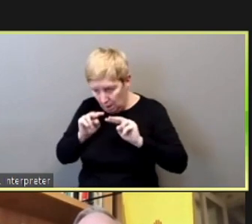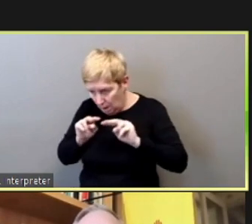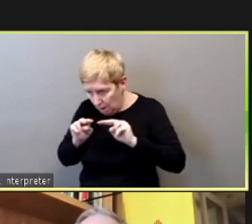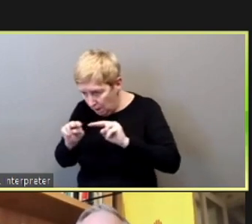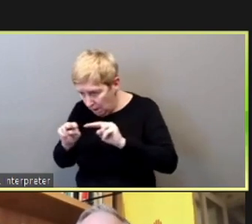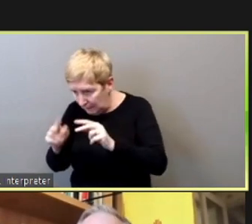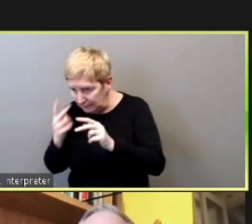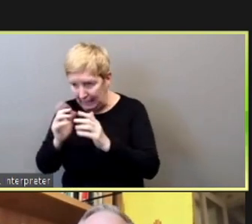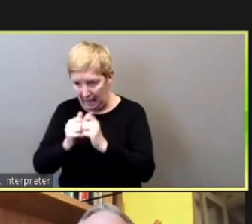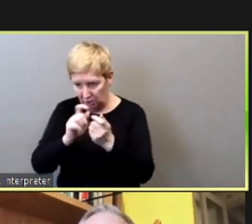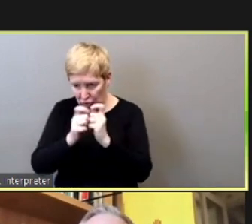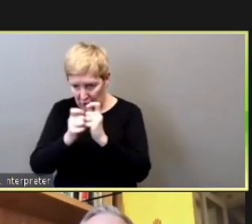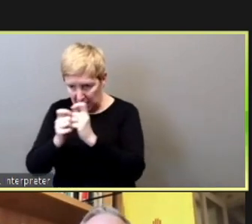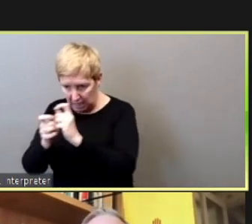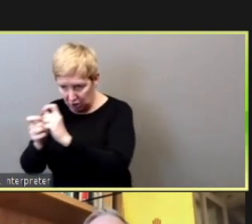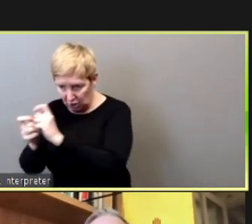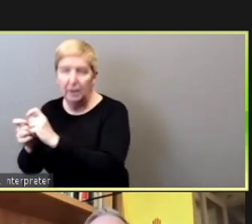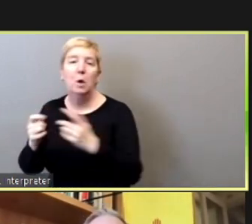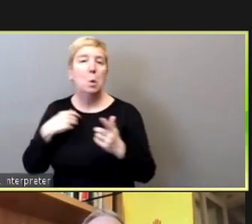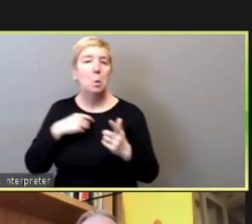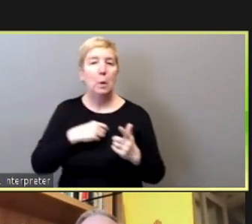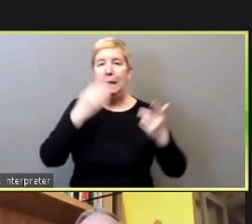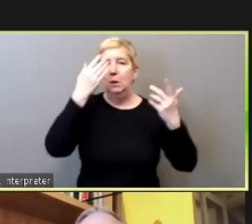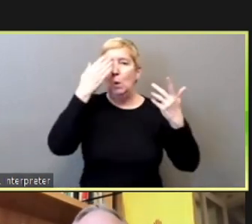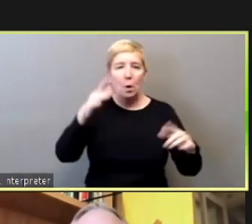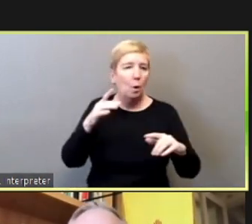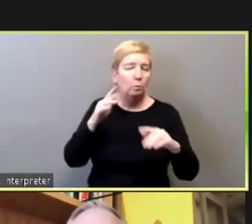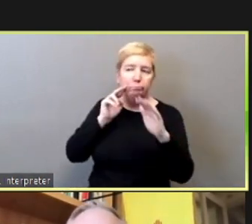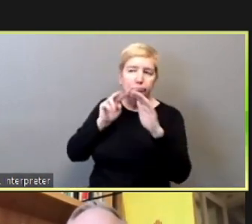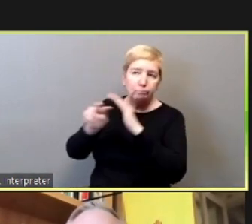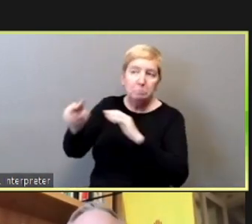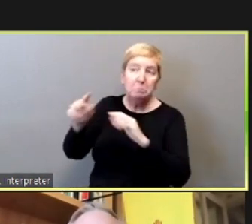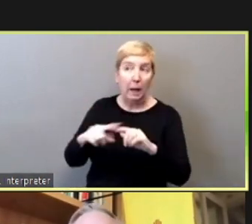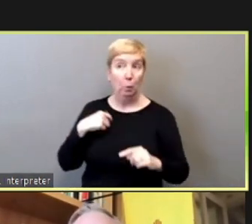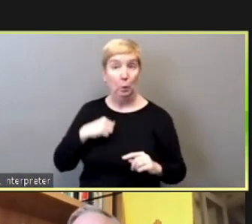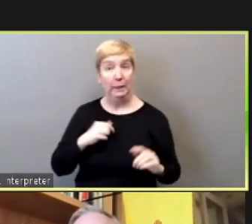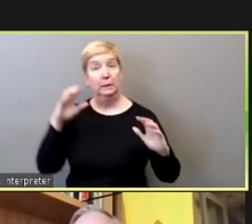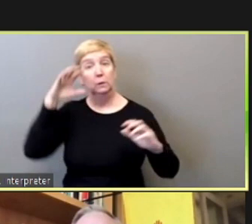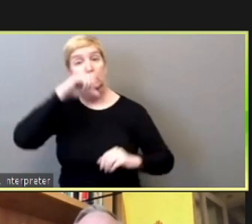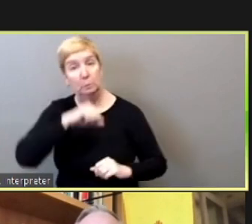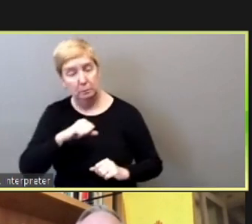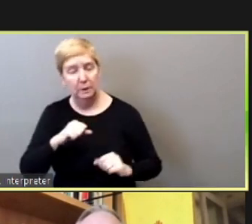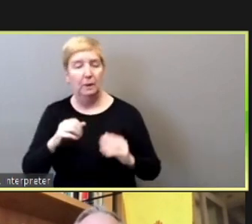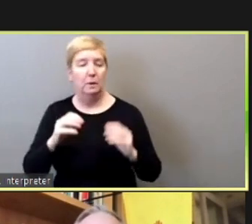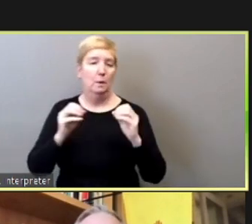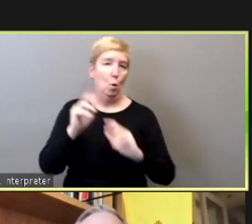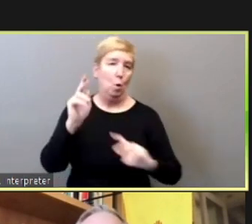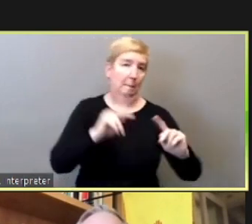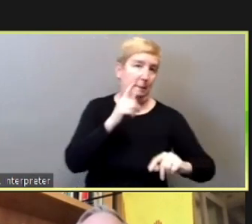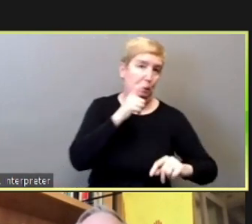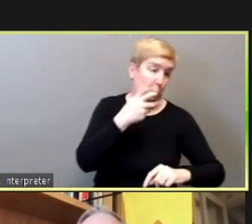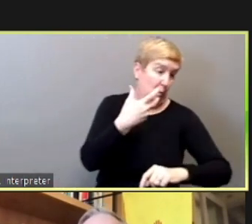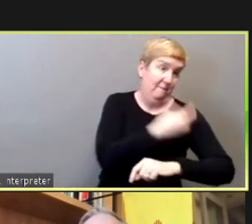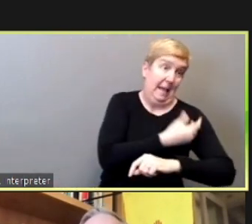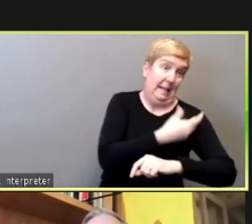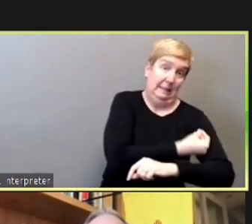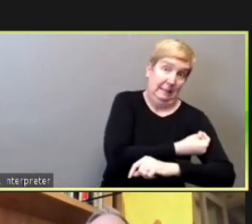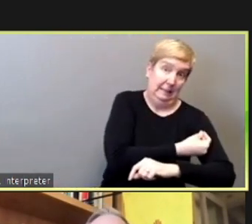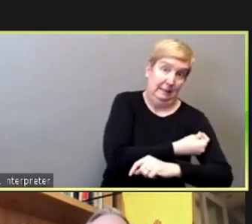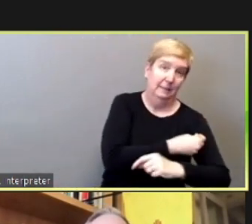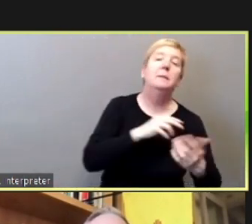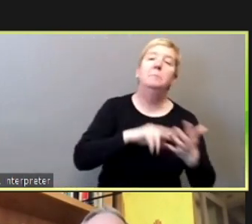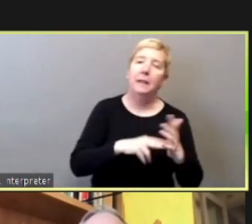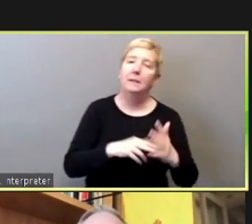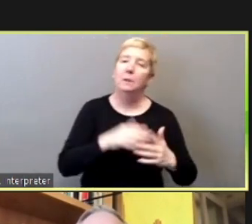We don't know what that's going to mean. We're hoping that the more people we vaccinate and the quicker we get them vaccinated, the more resistance